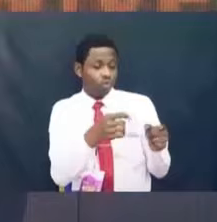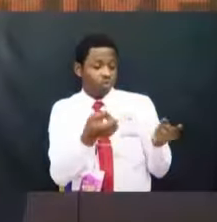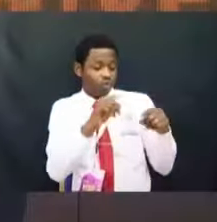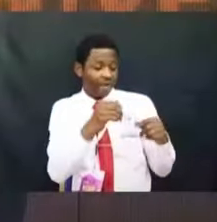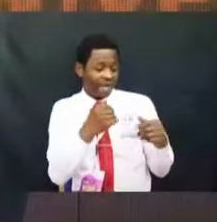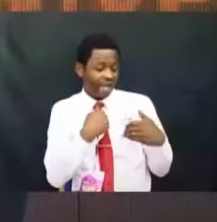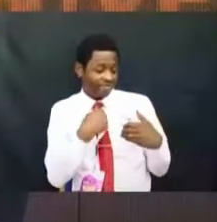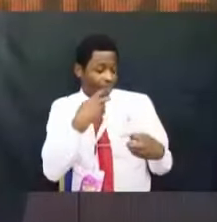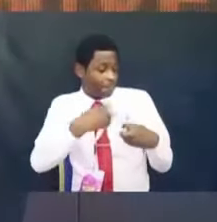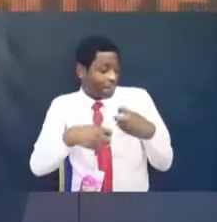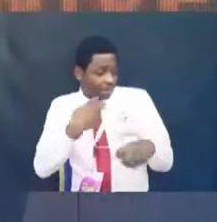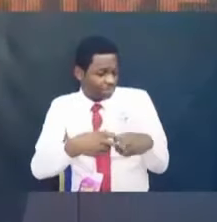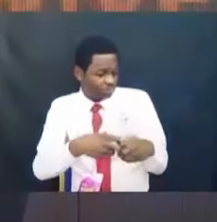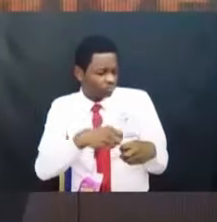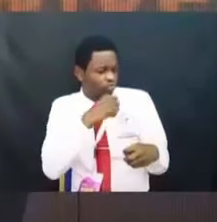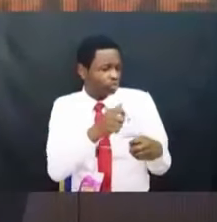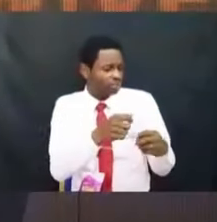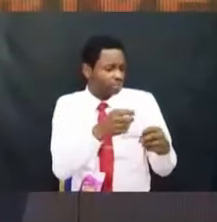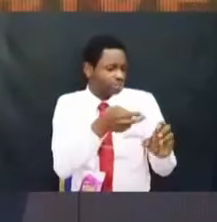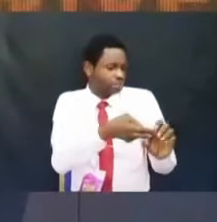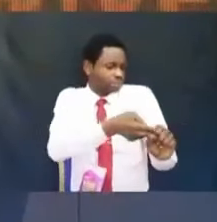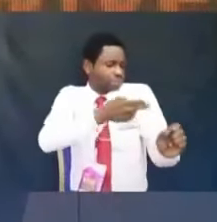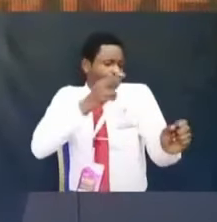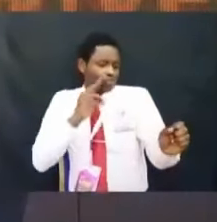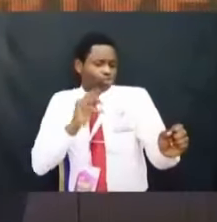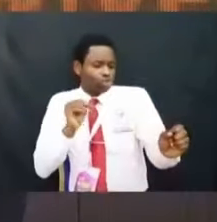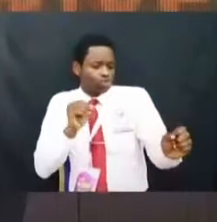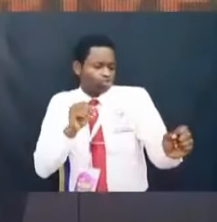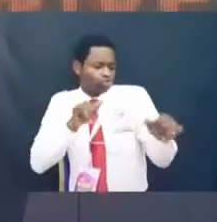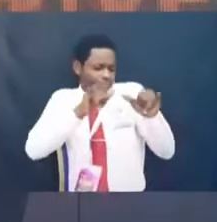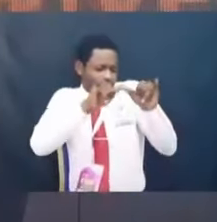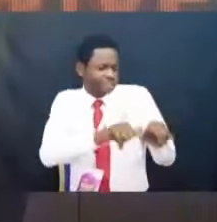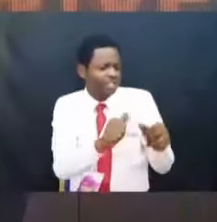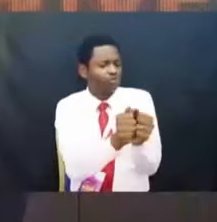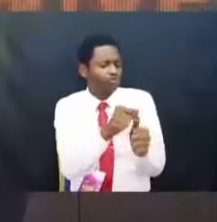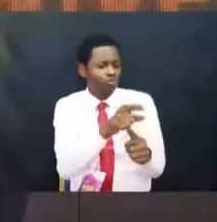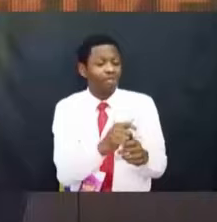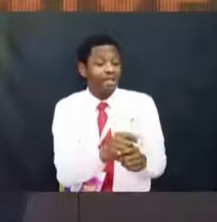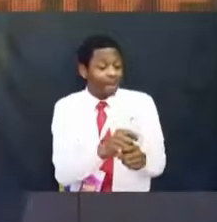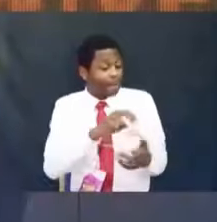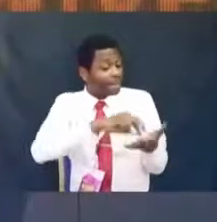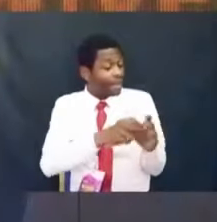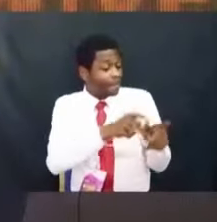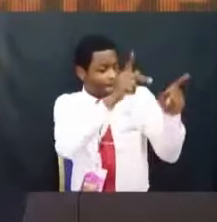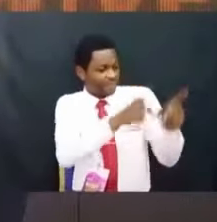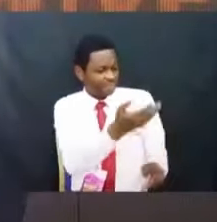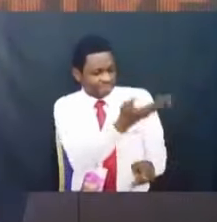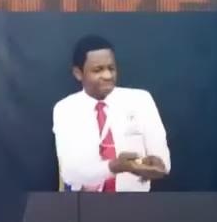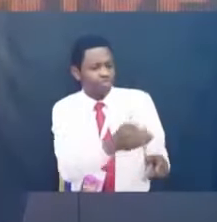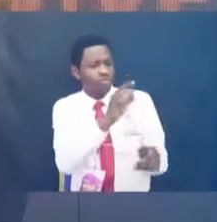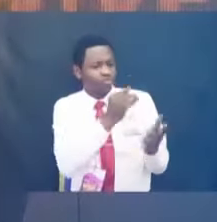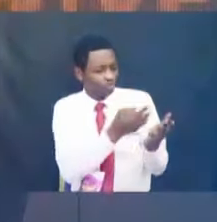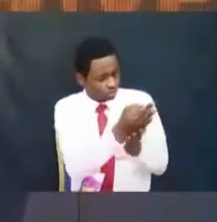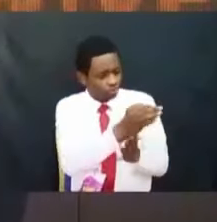No matter the circumstances, no matter the situation you are in or he is in. When we say